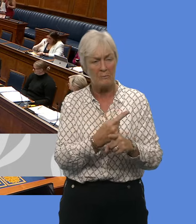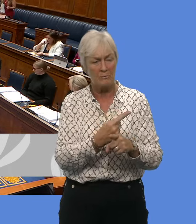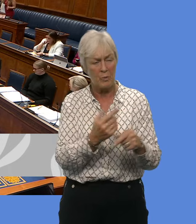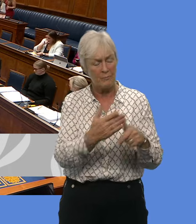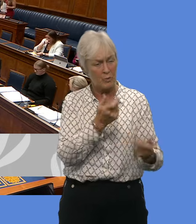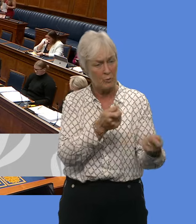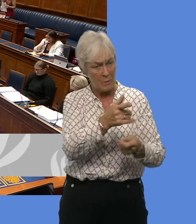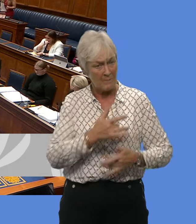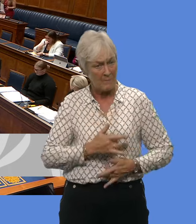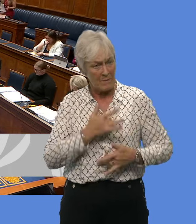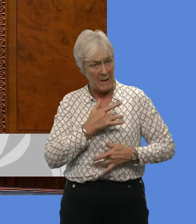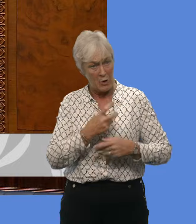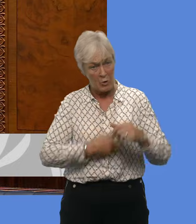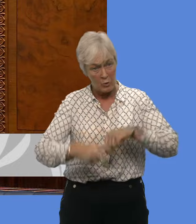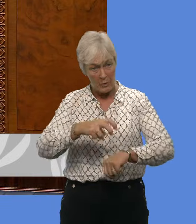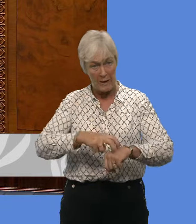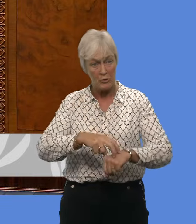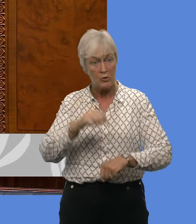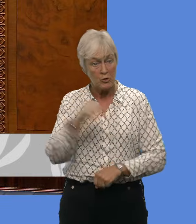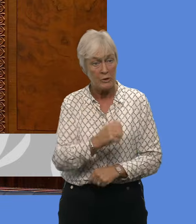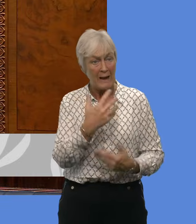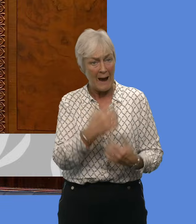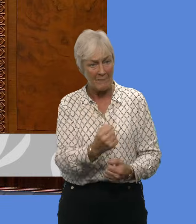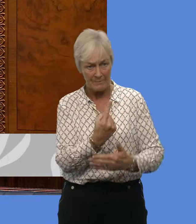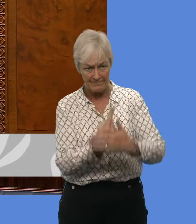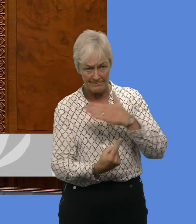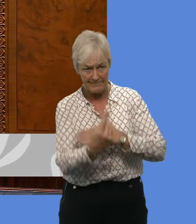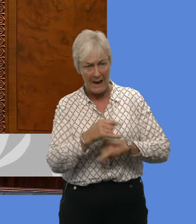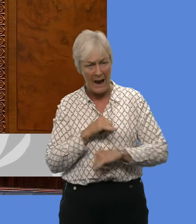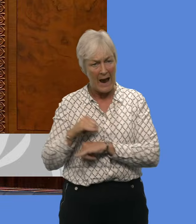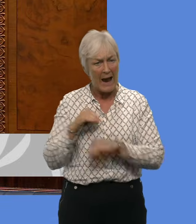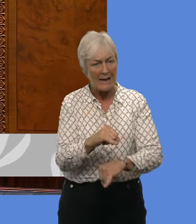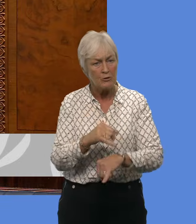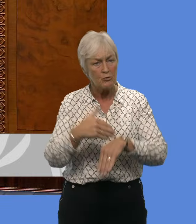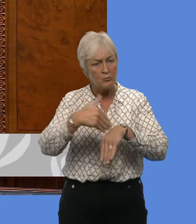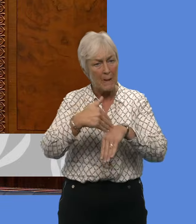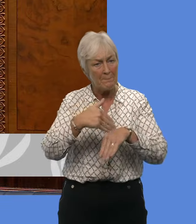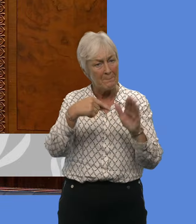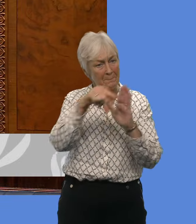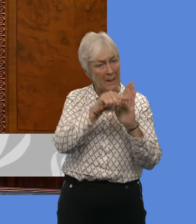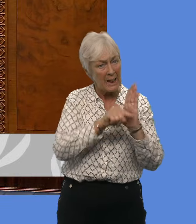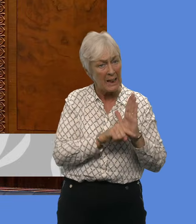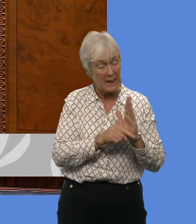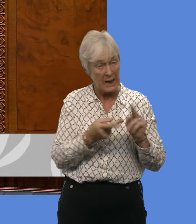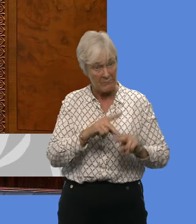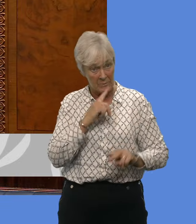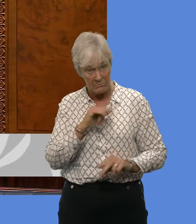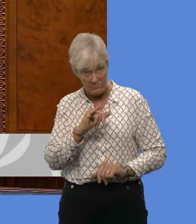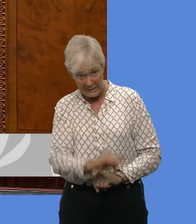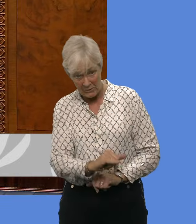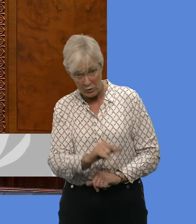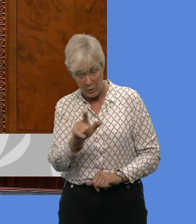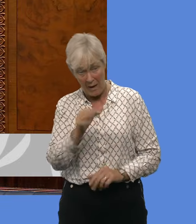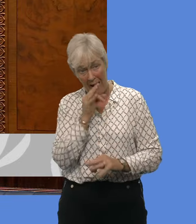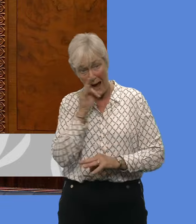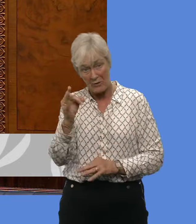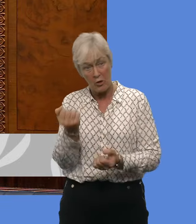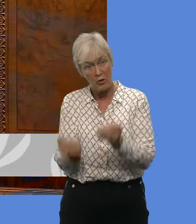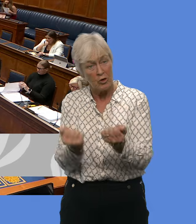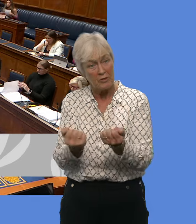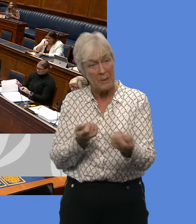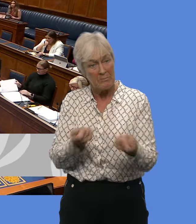do you believe that Northern Ireland should have a standalone hate crime bill, and if so, will you ask that the Justice Minister bring this